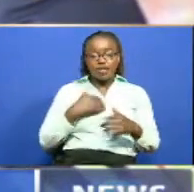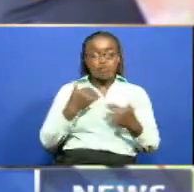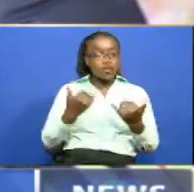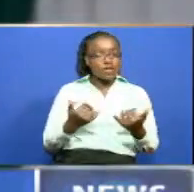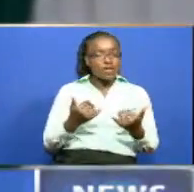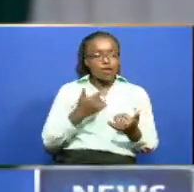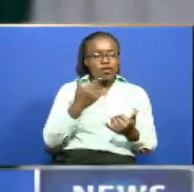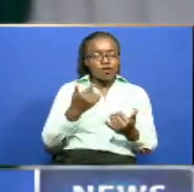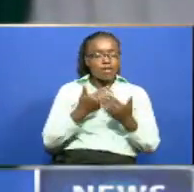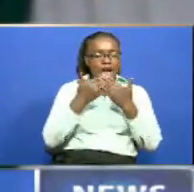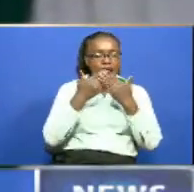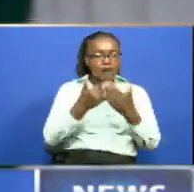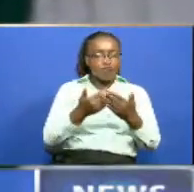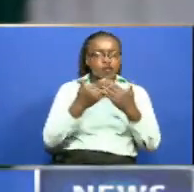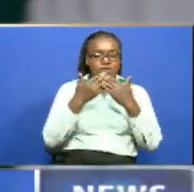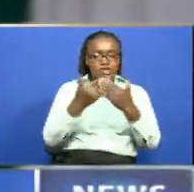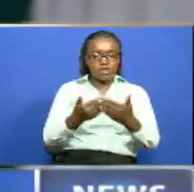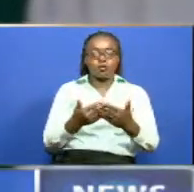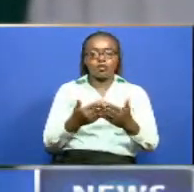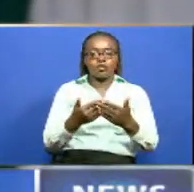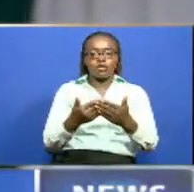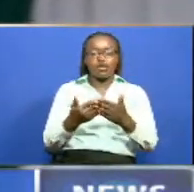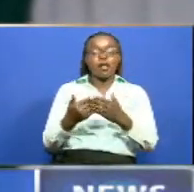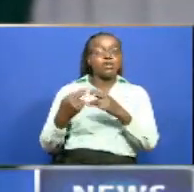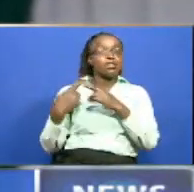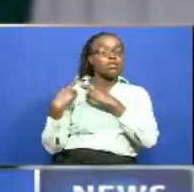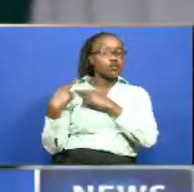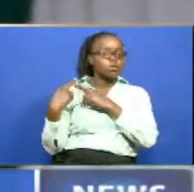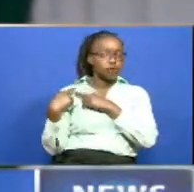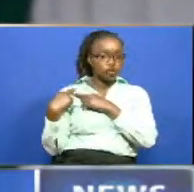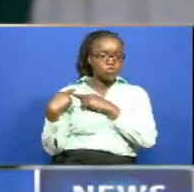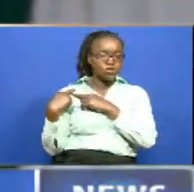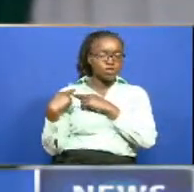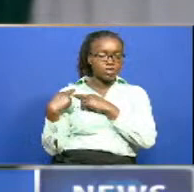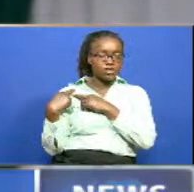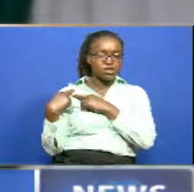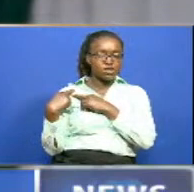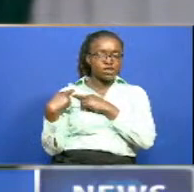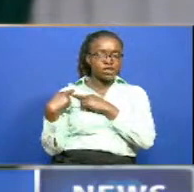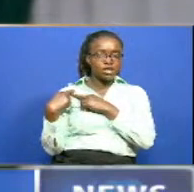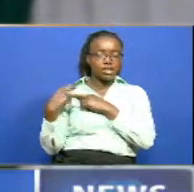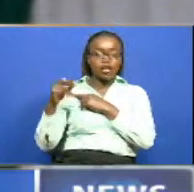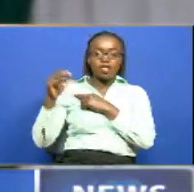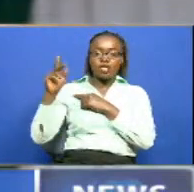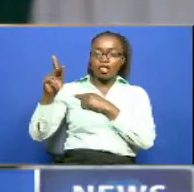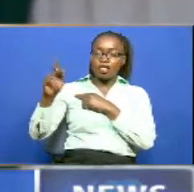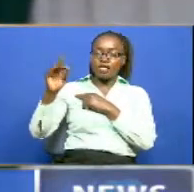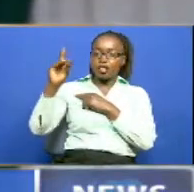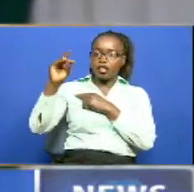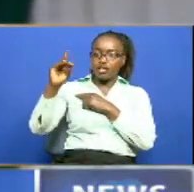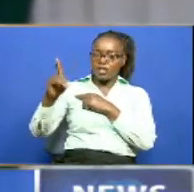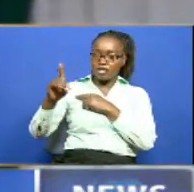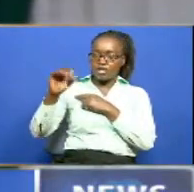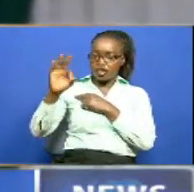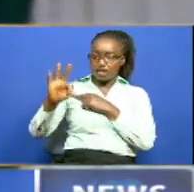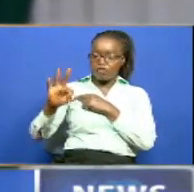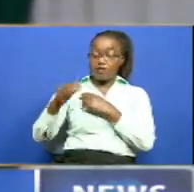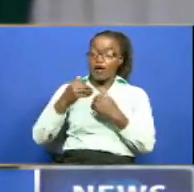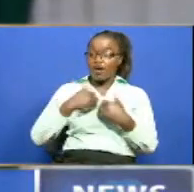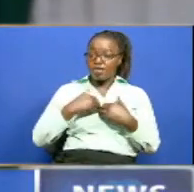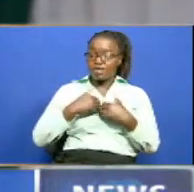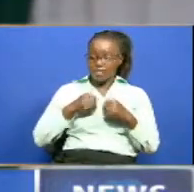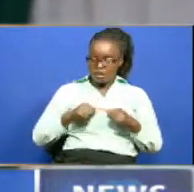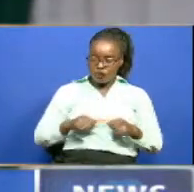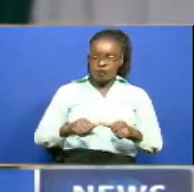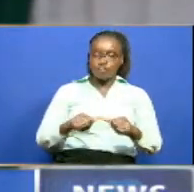with appreciation the role that the Kenya Defence Forces has also played and